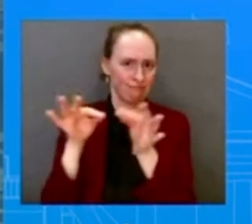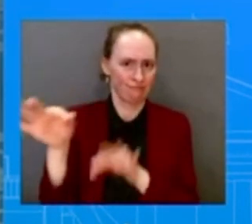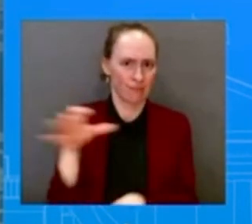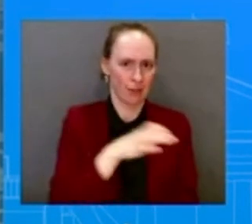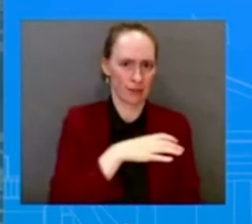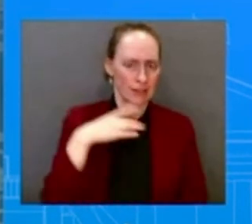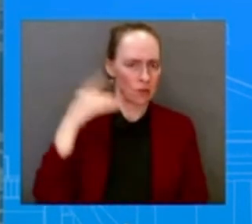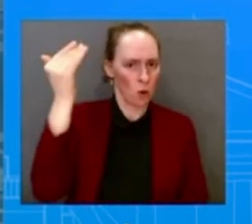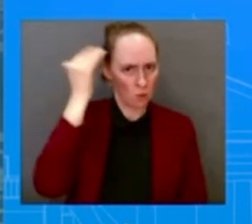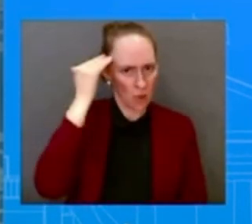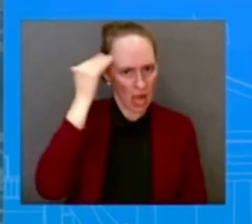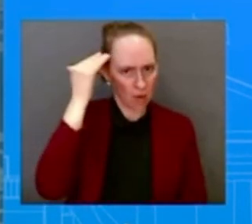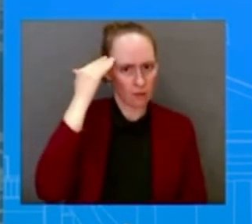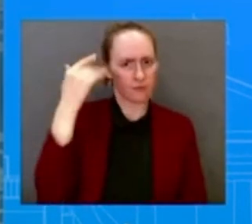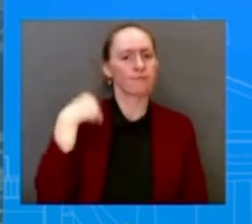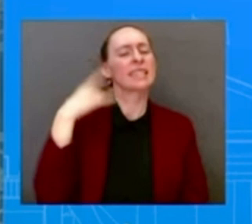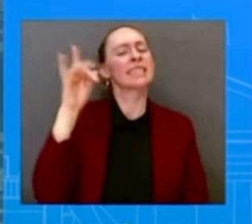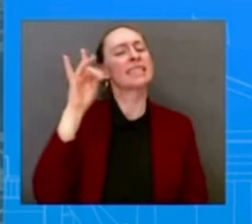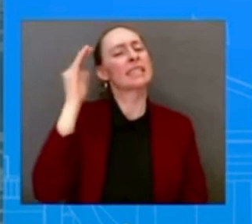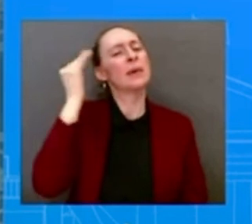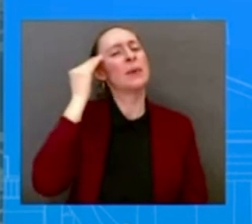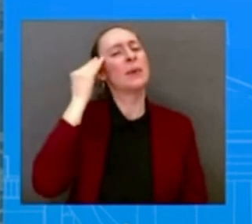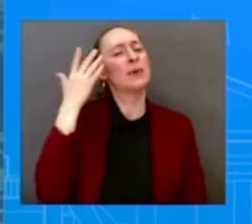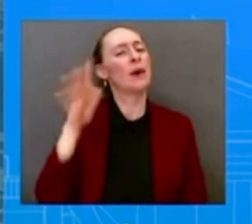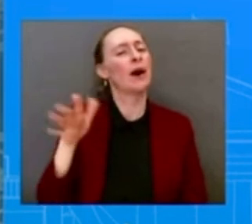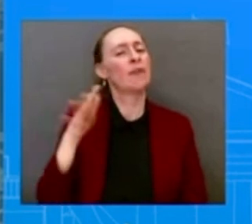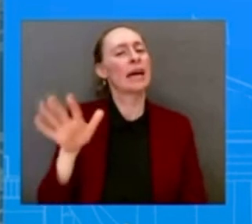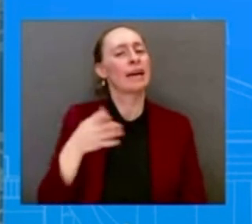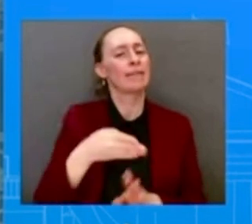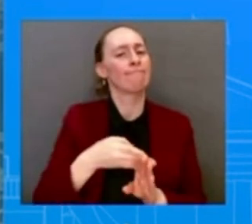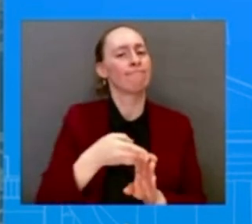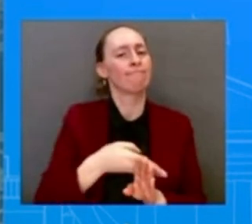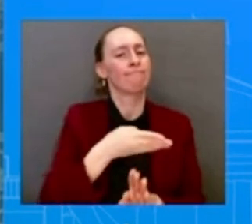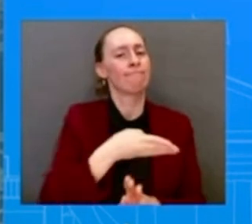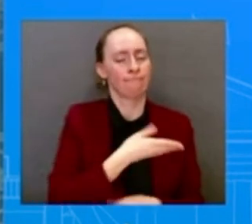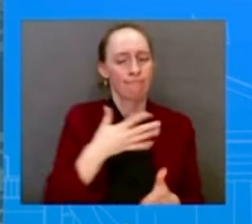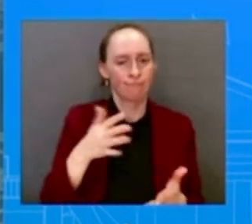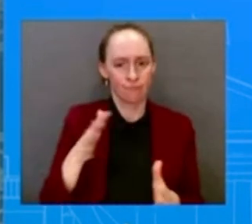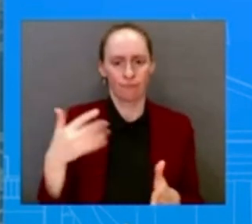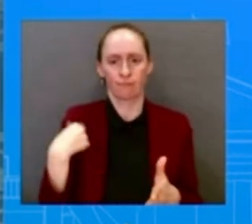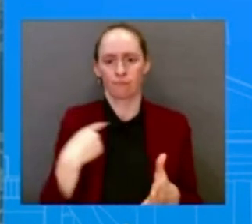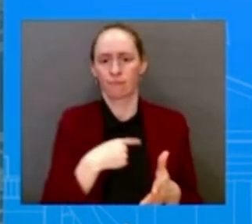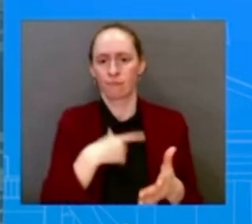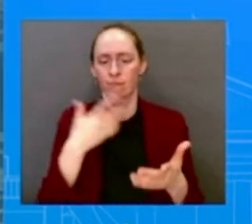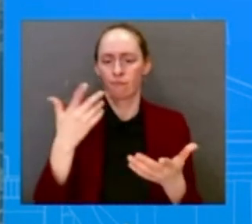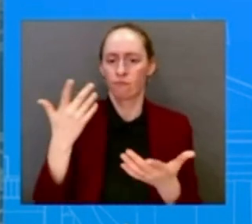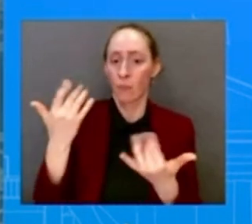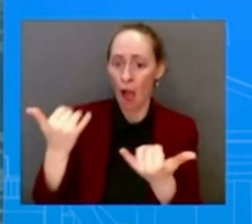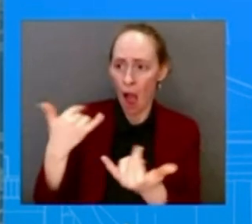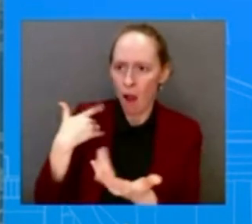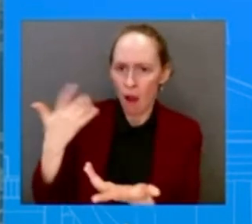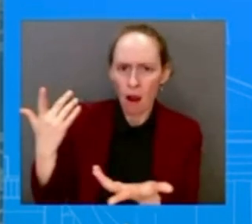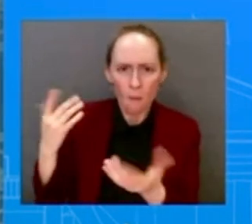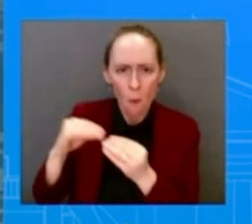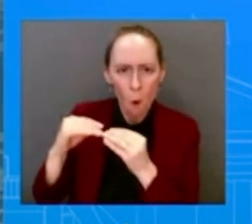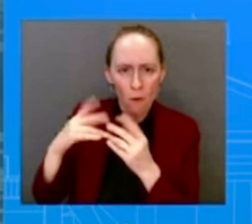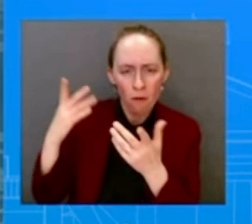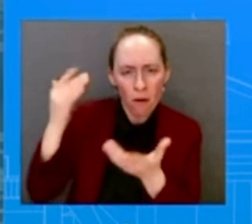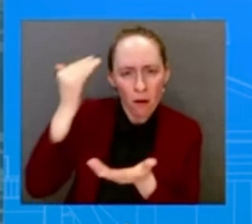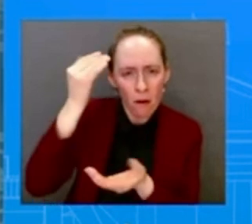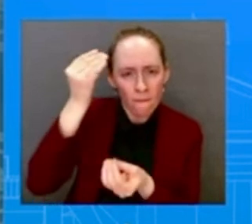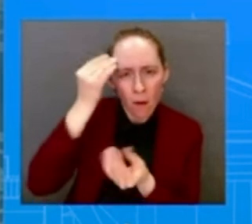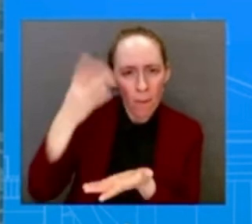aware of it and trying to glean more information from it. And this, we expect that the recovery of the debris from